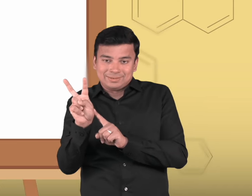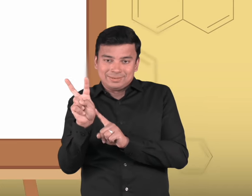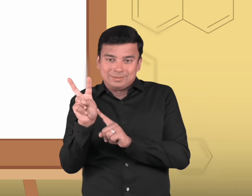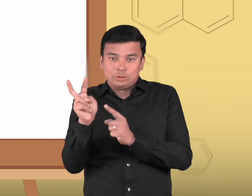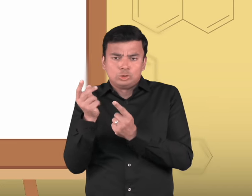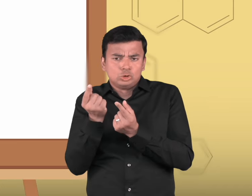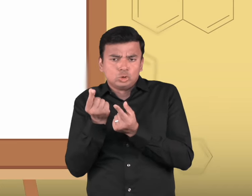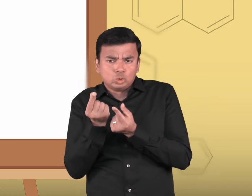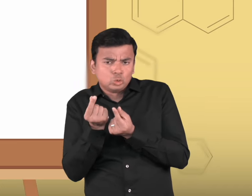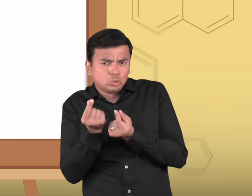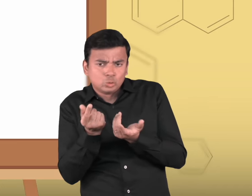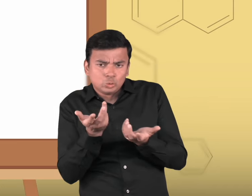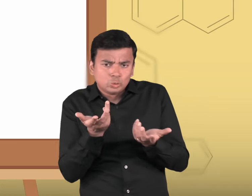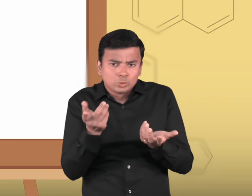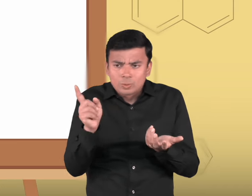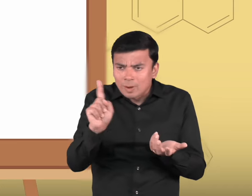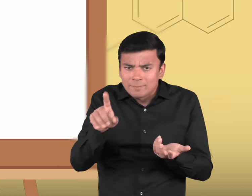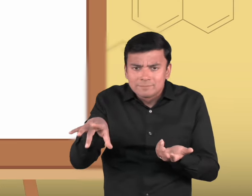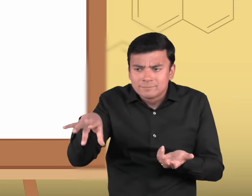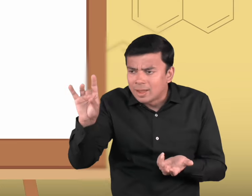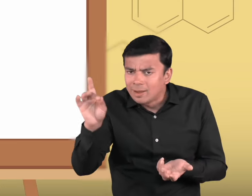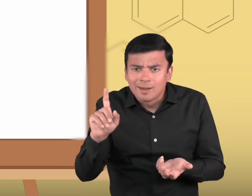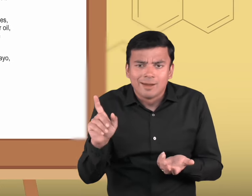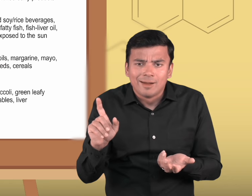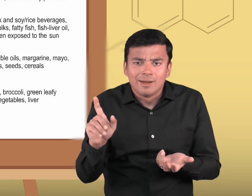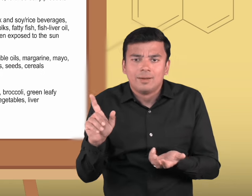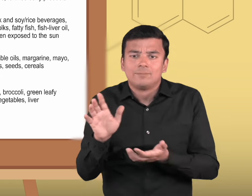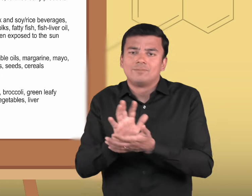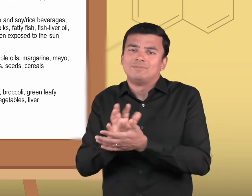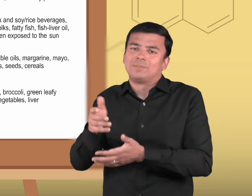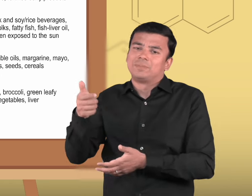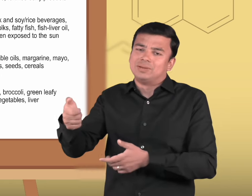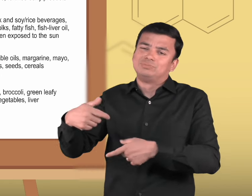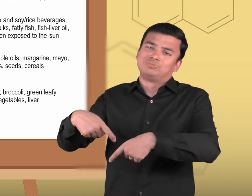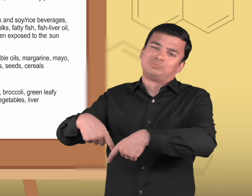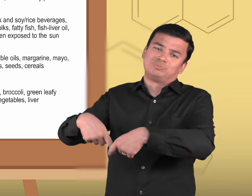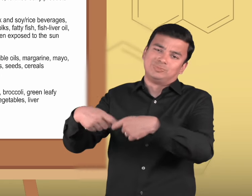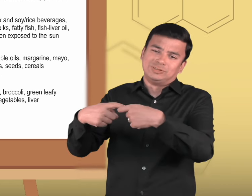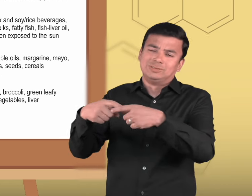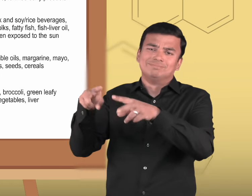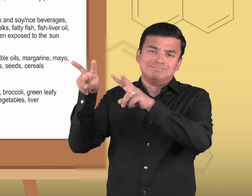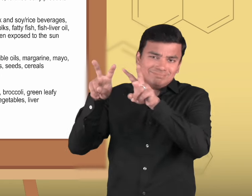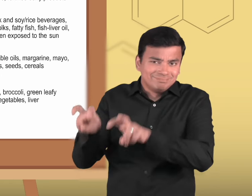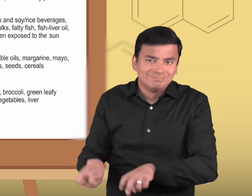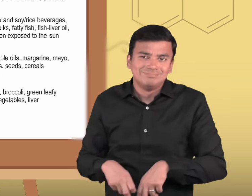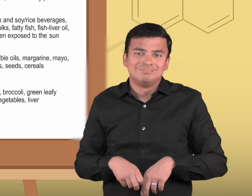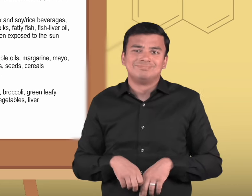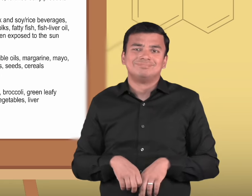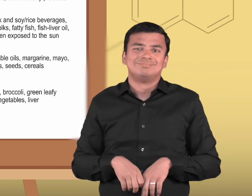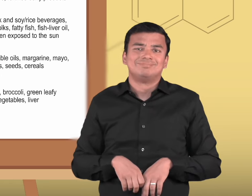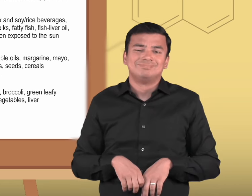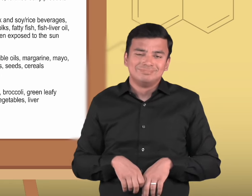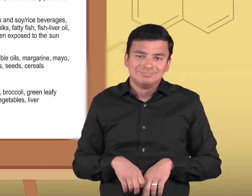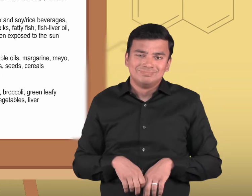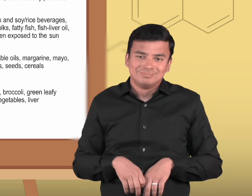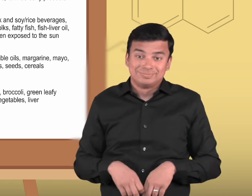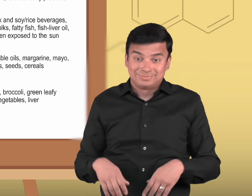soluble vitamins what they do and where they can be found go ahead and pause the